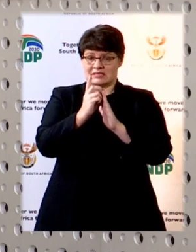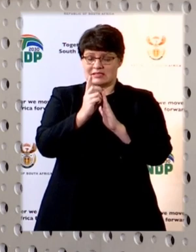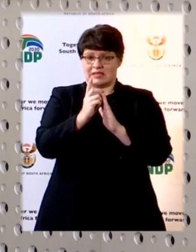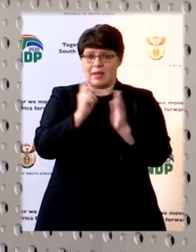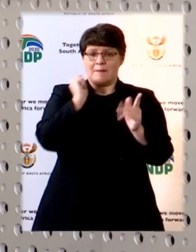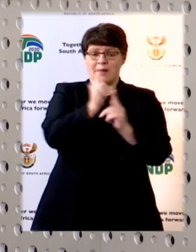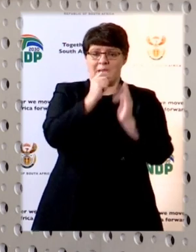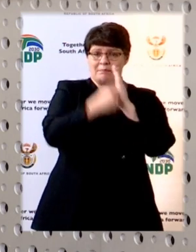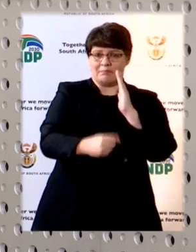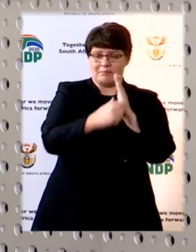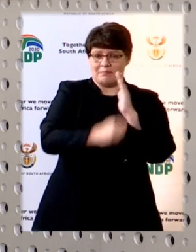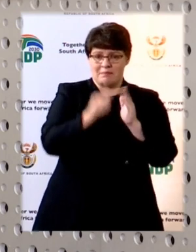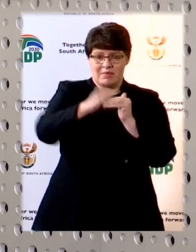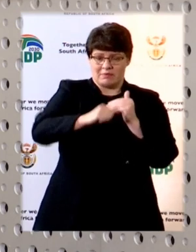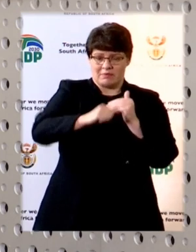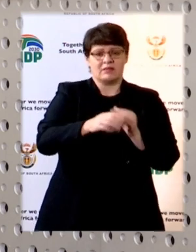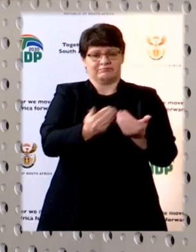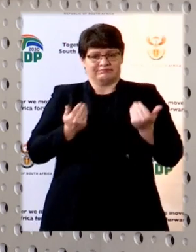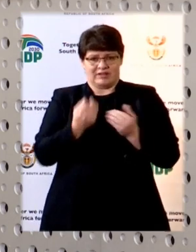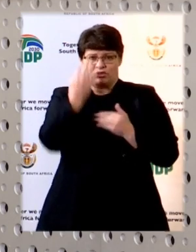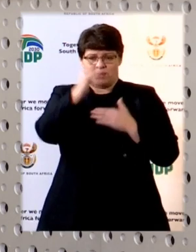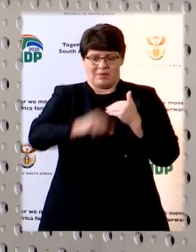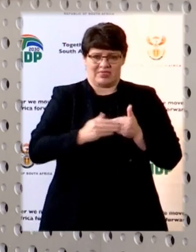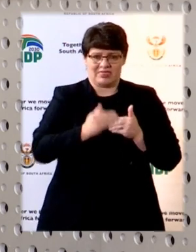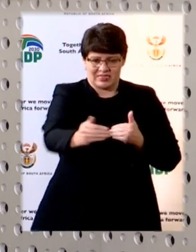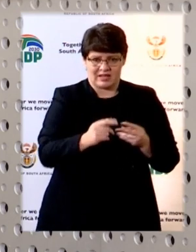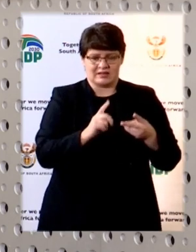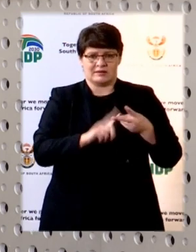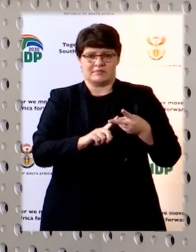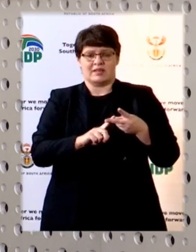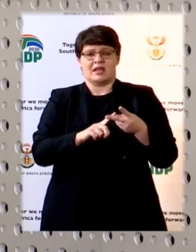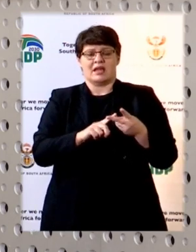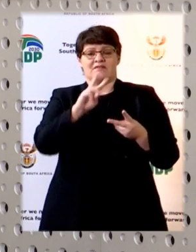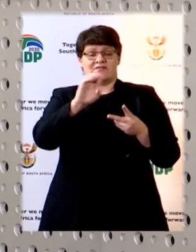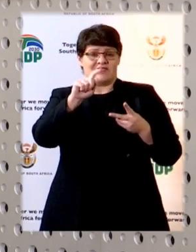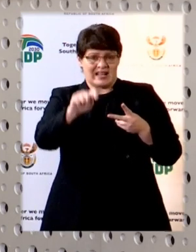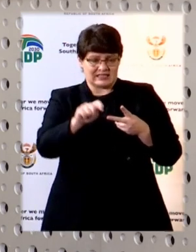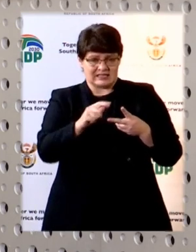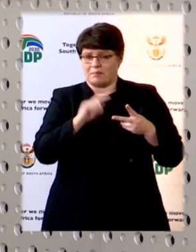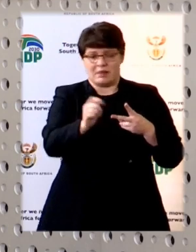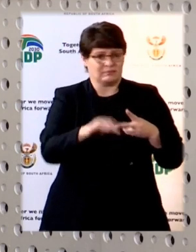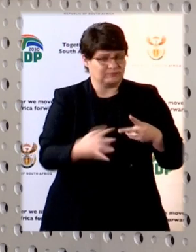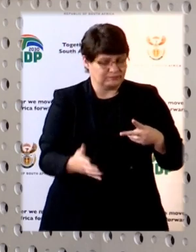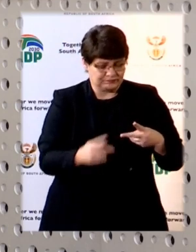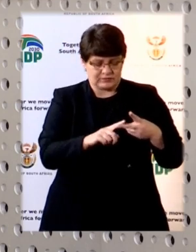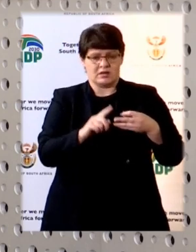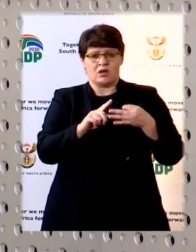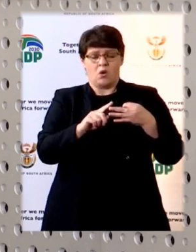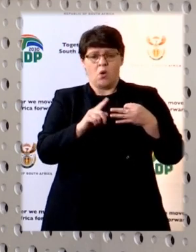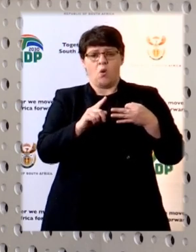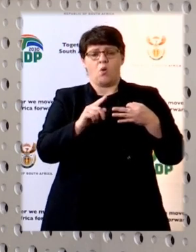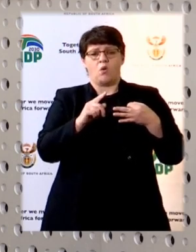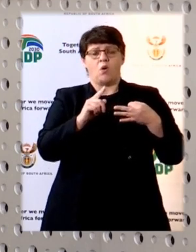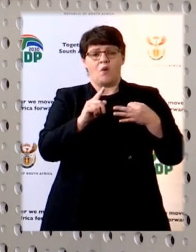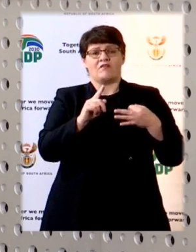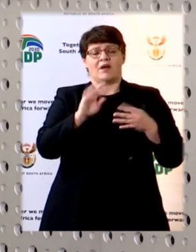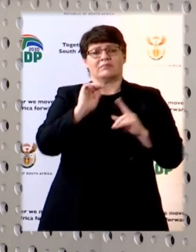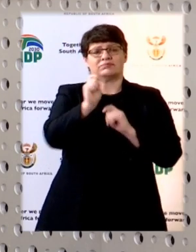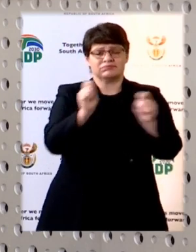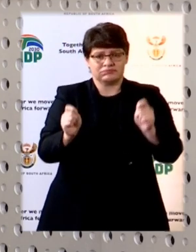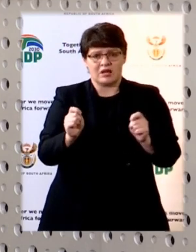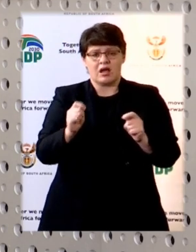fast tracking of value-added tax refunds, 3-month deferral for filing and first payment